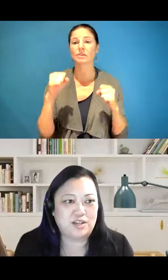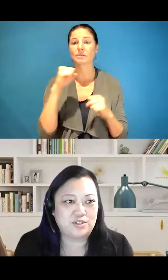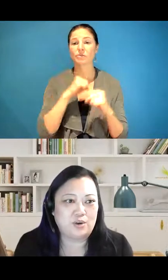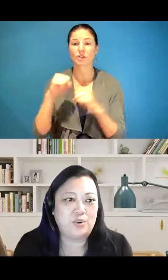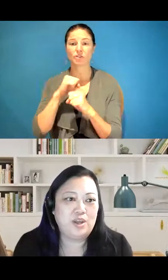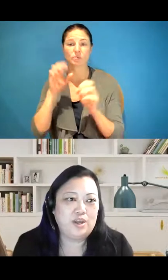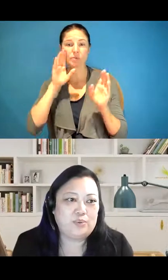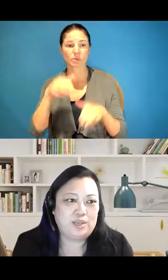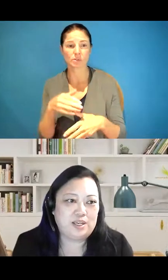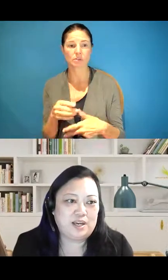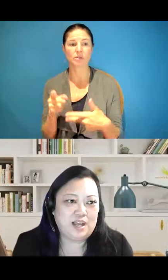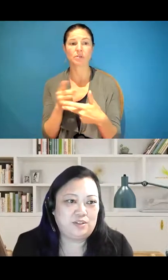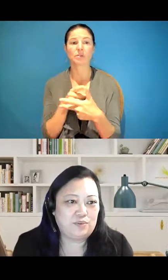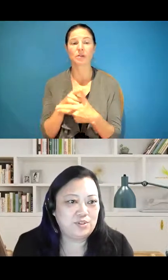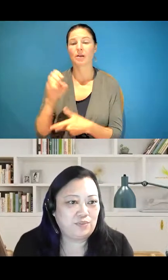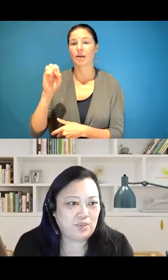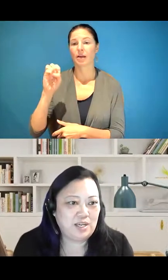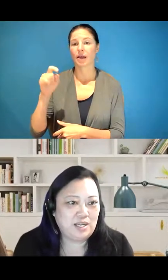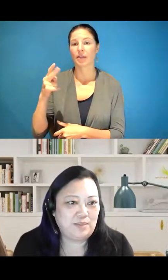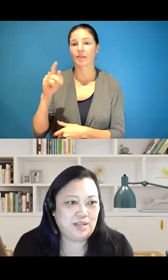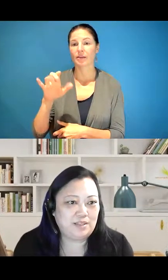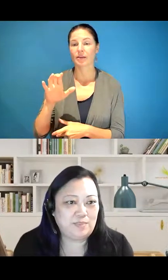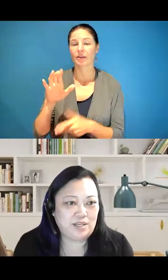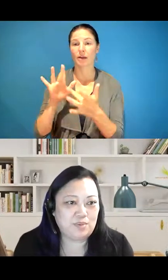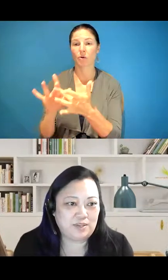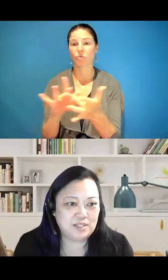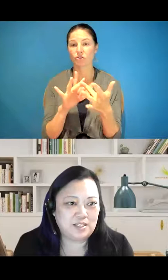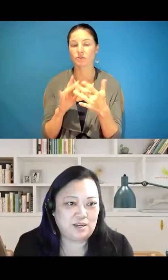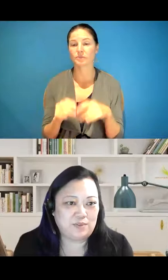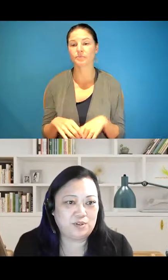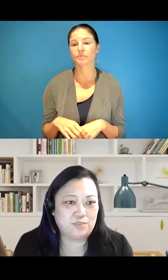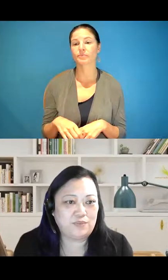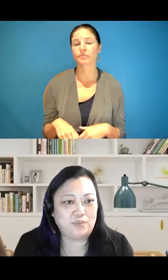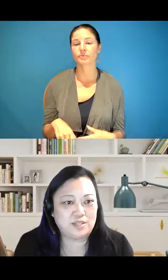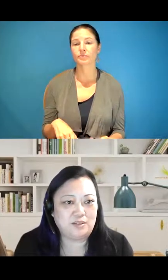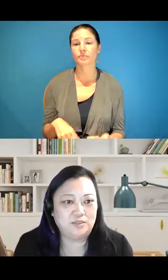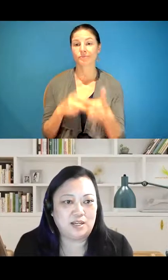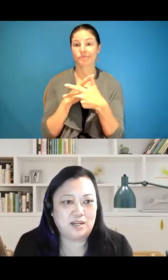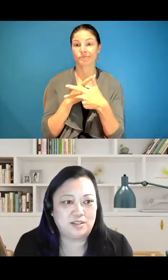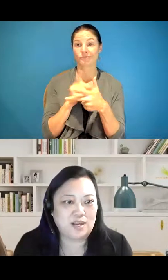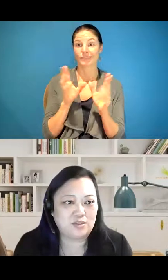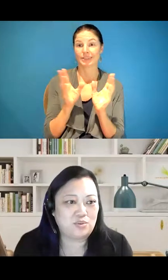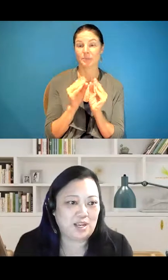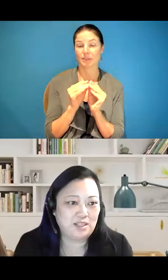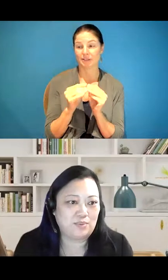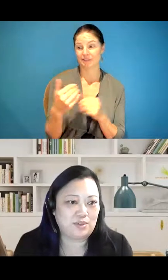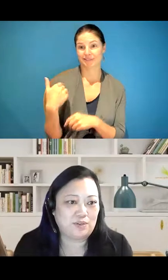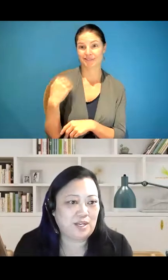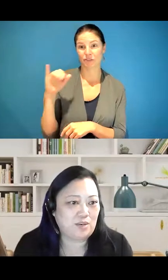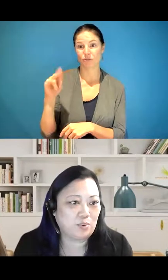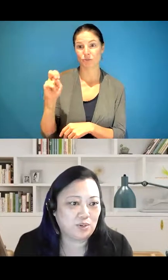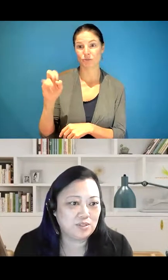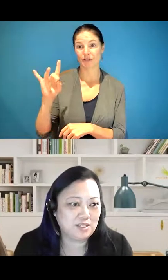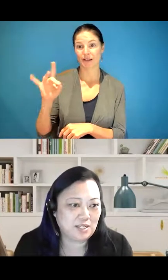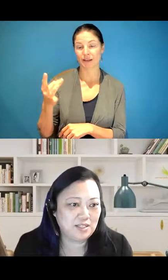outreach. So we had the first of three ethnic media briefings. The first briefing was held this past June 8th with over